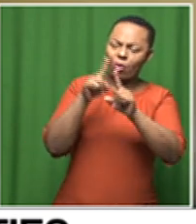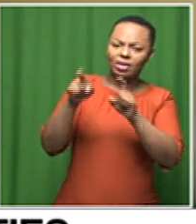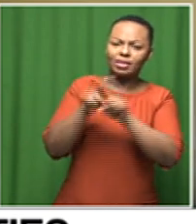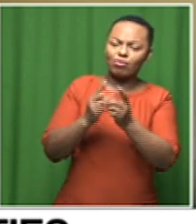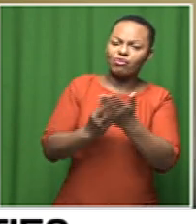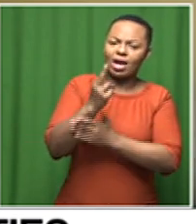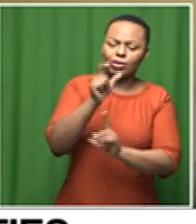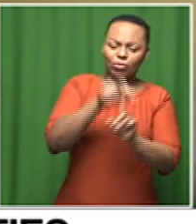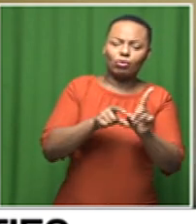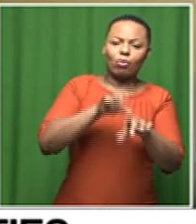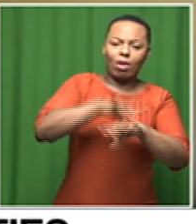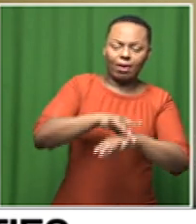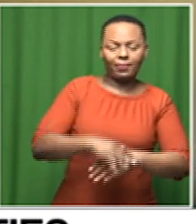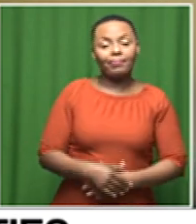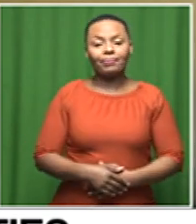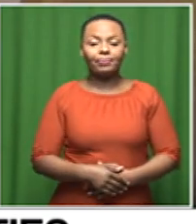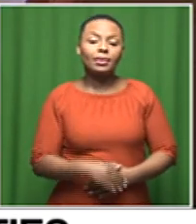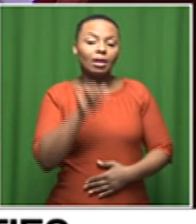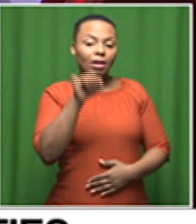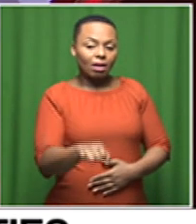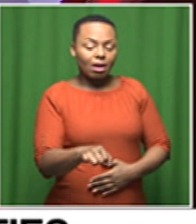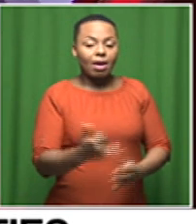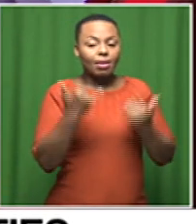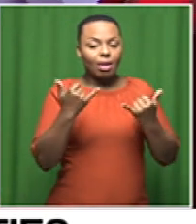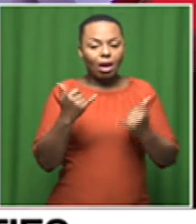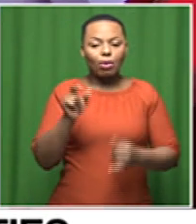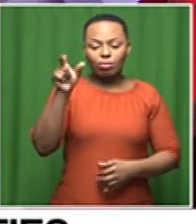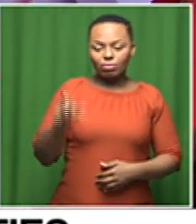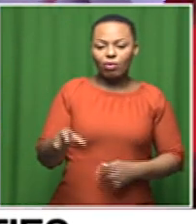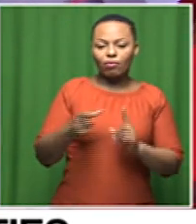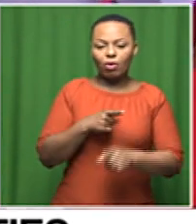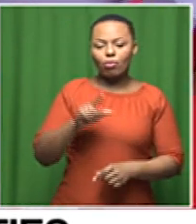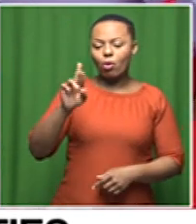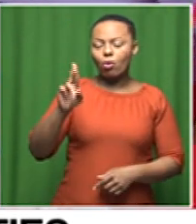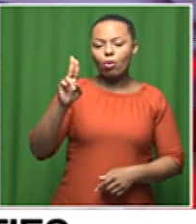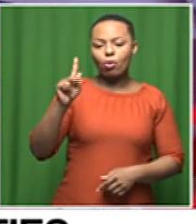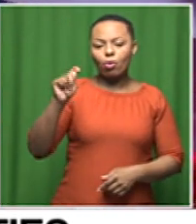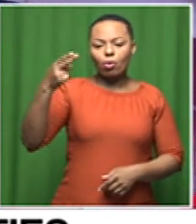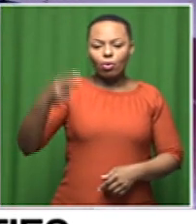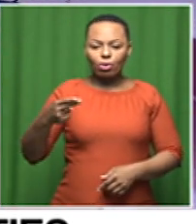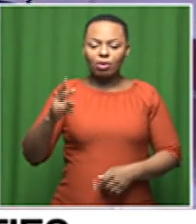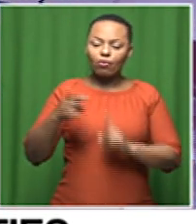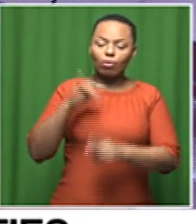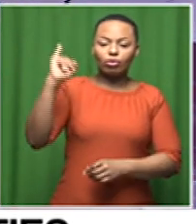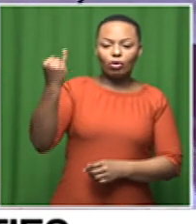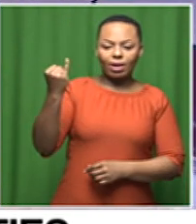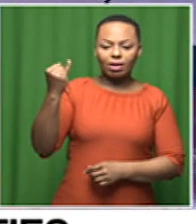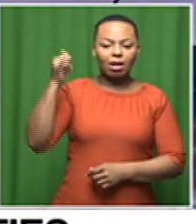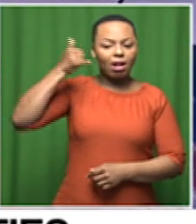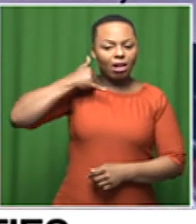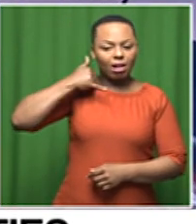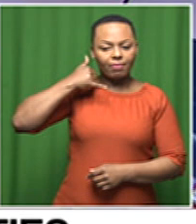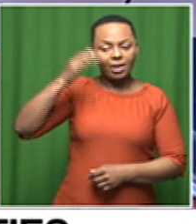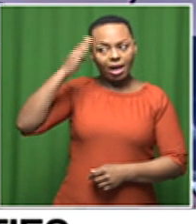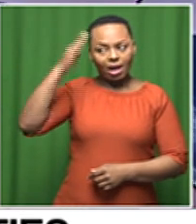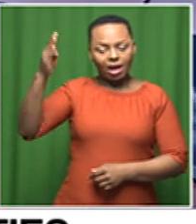responsibilities. Now, before we continue the discussion, I think we've got Ruth from Johannesburg on the line. Hello, Ruth. Good afternoon, team. How are